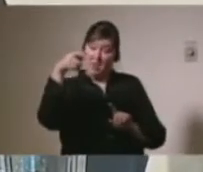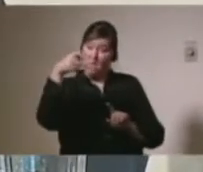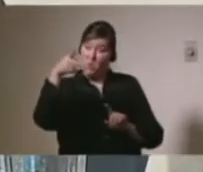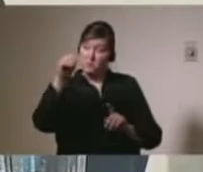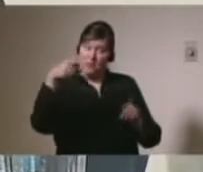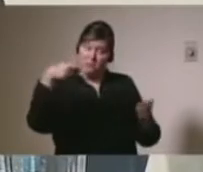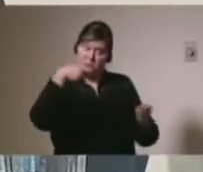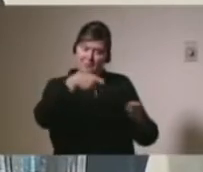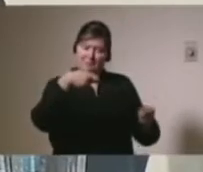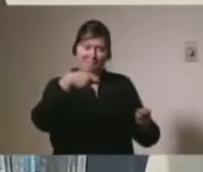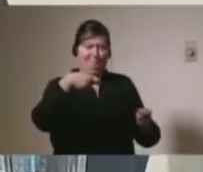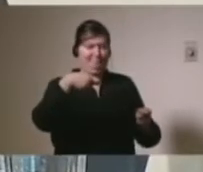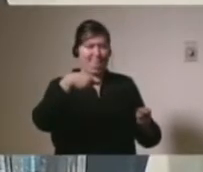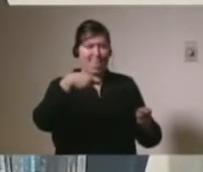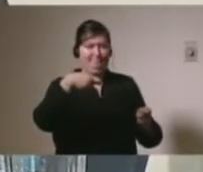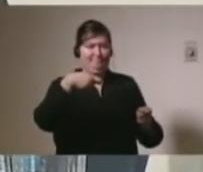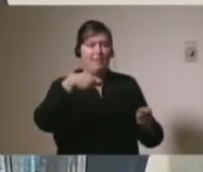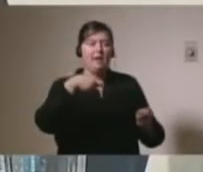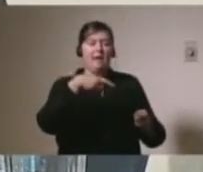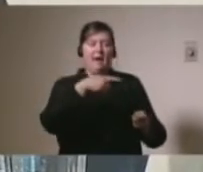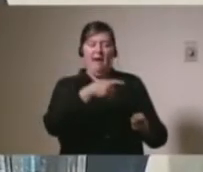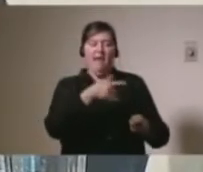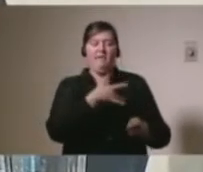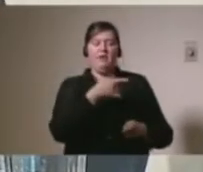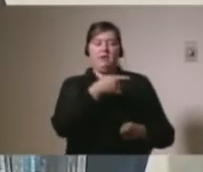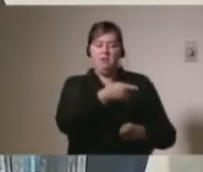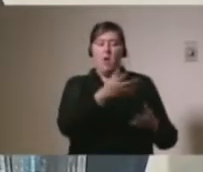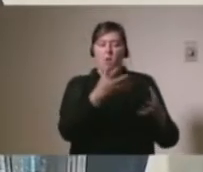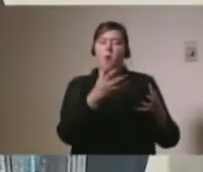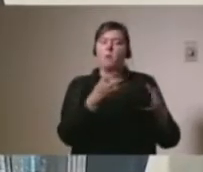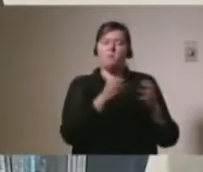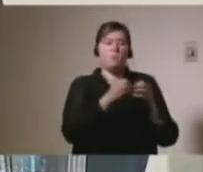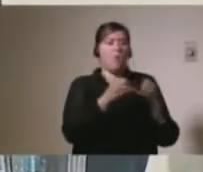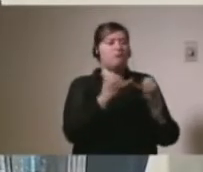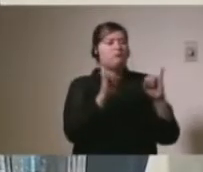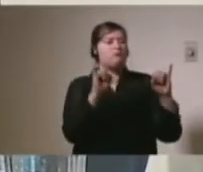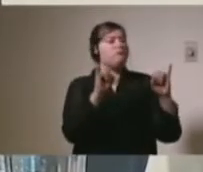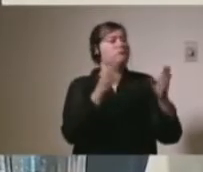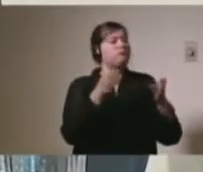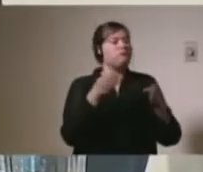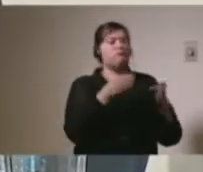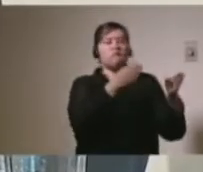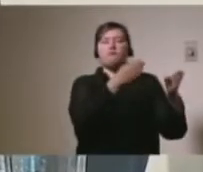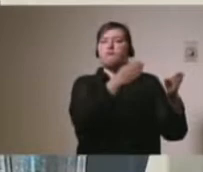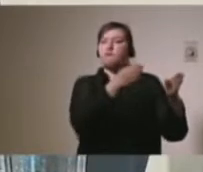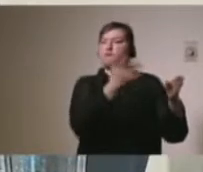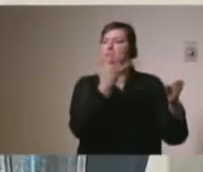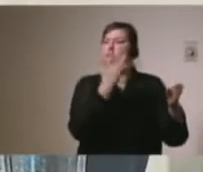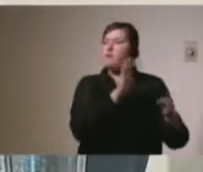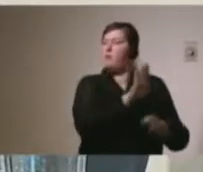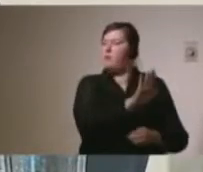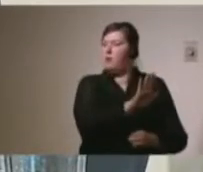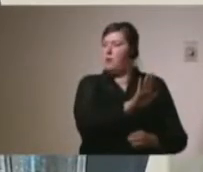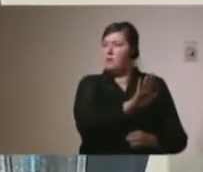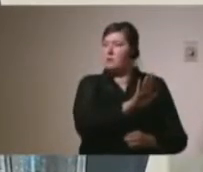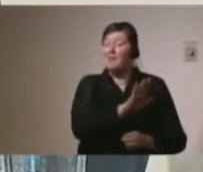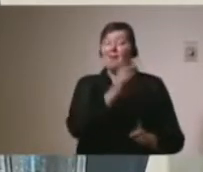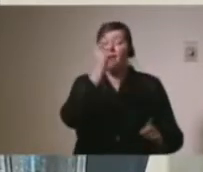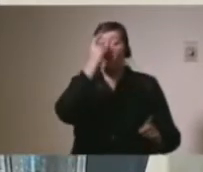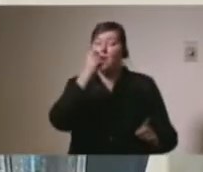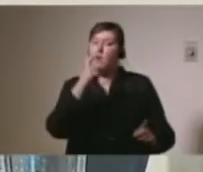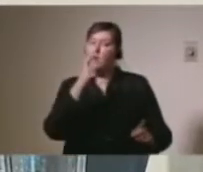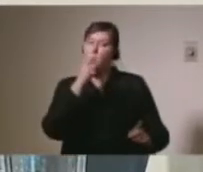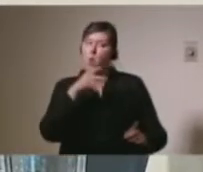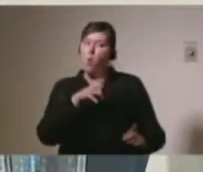wants to have the ability to sort of go its own direction, but Post, as its owner, says,